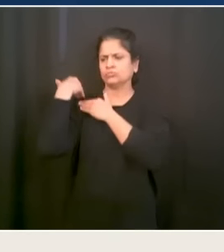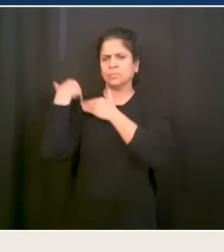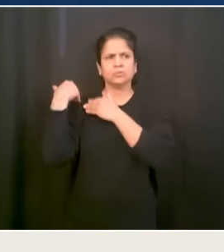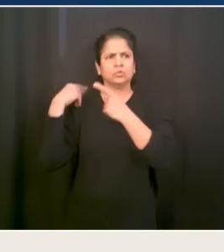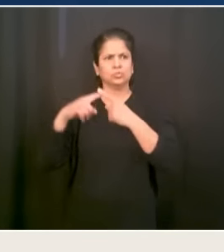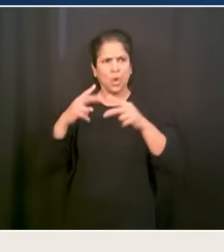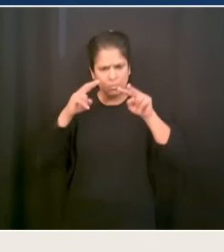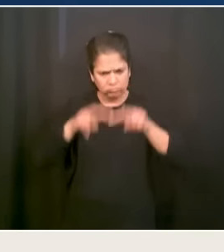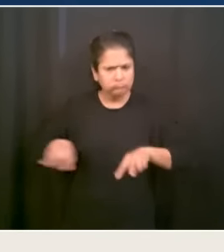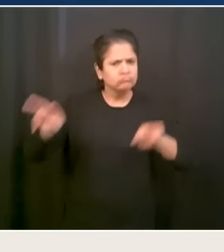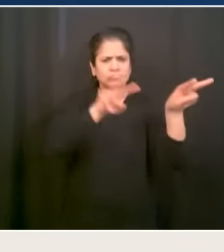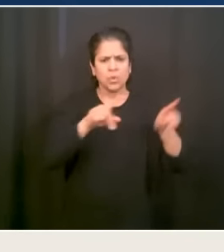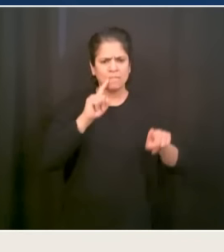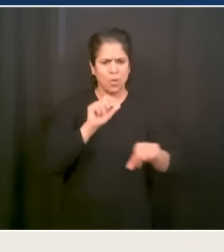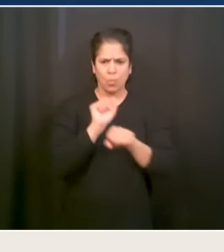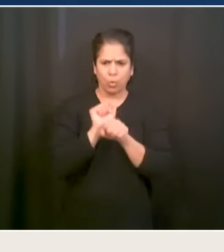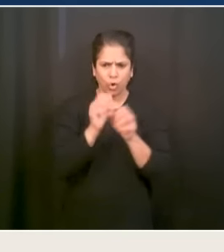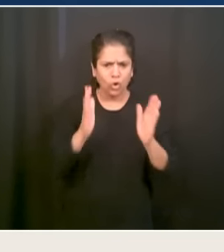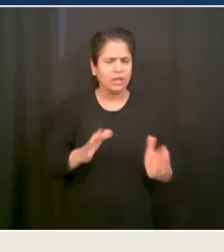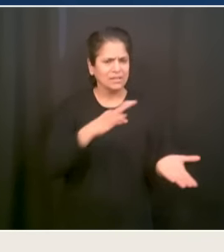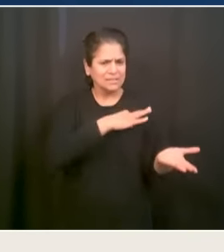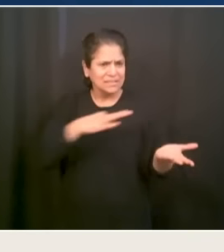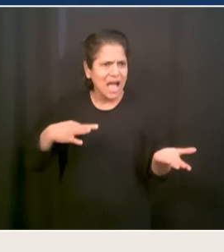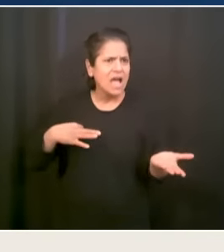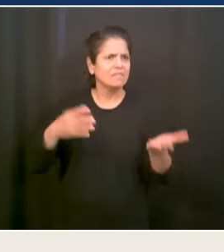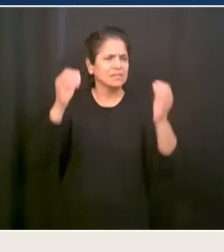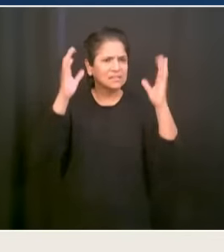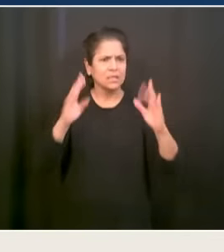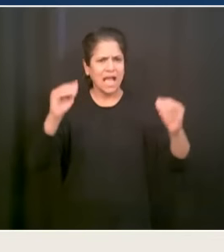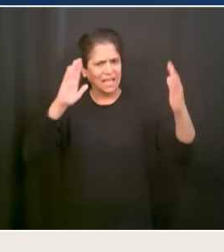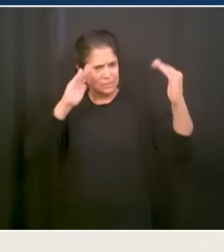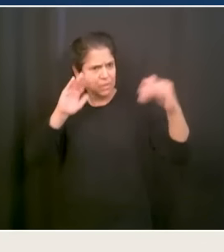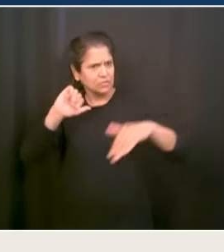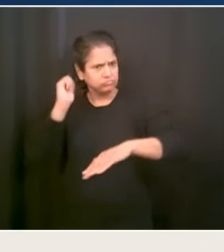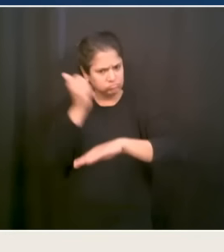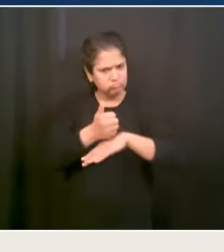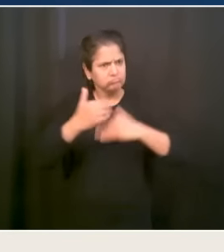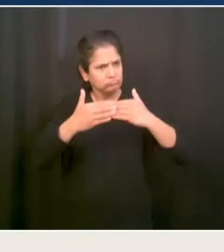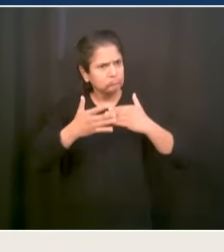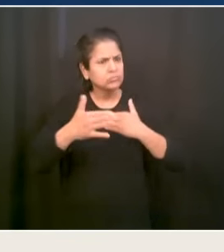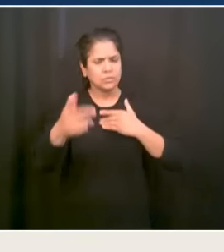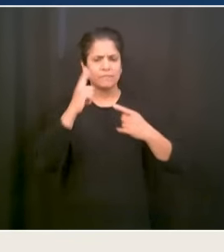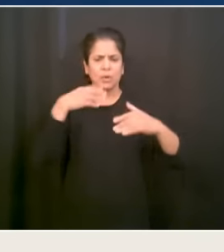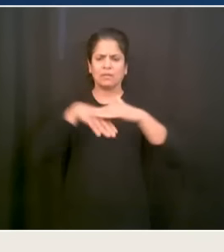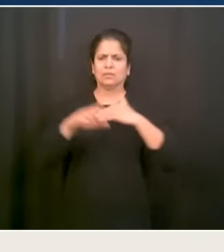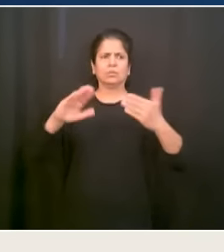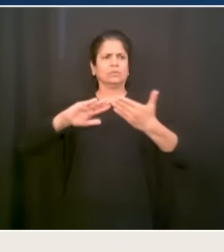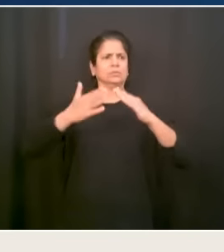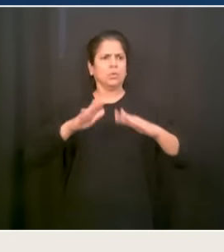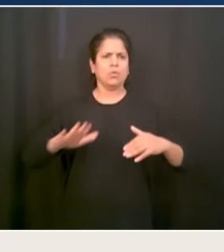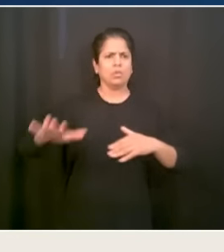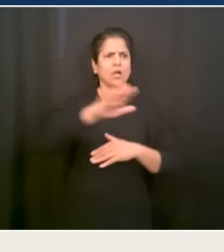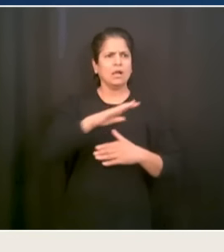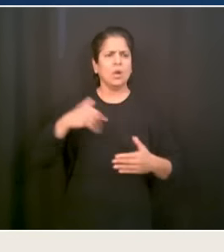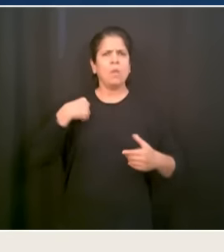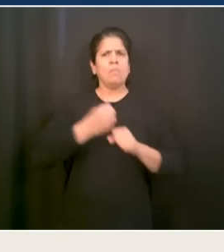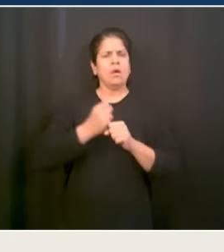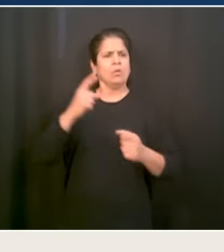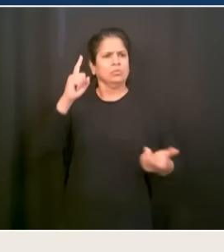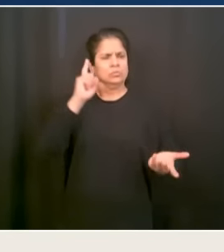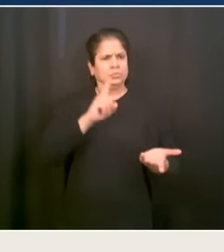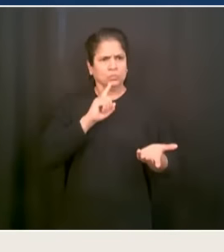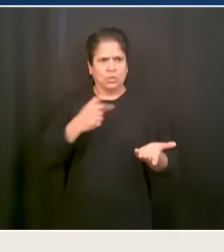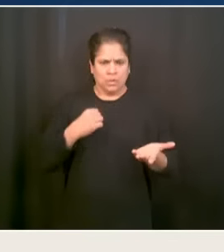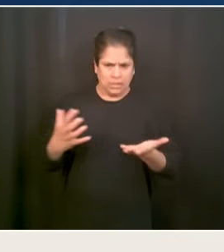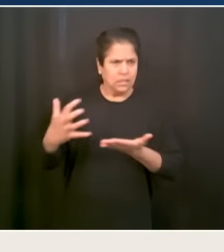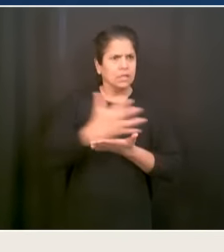for months that when we entered City Hall, we would likely inherit a grim fiscal situation. Many of the journalists here reported about